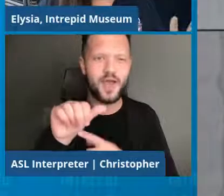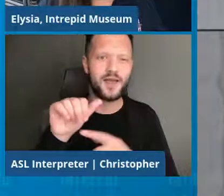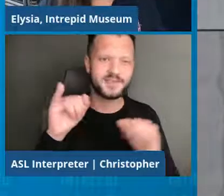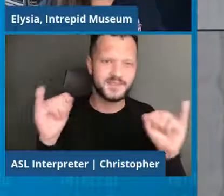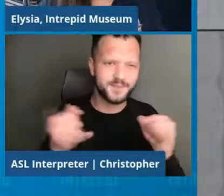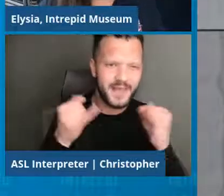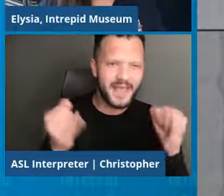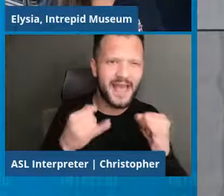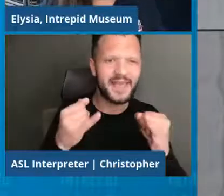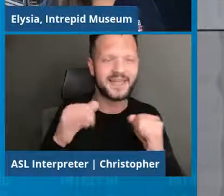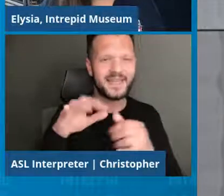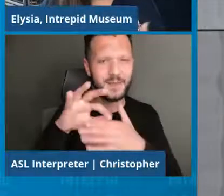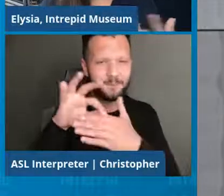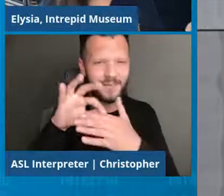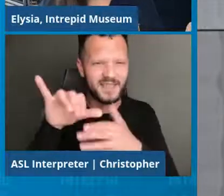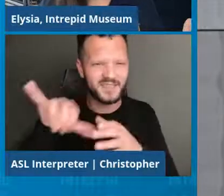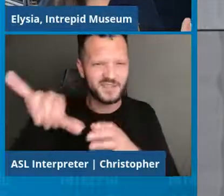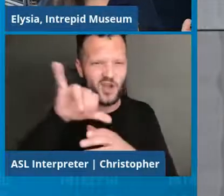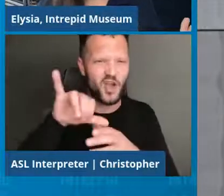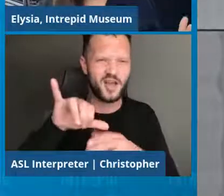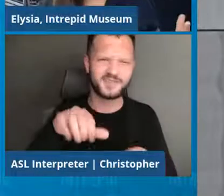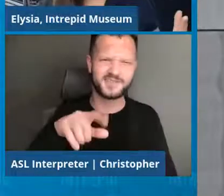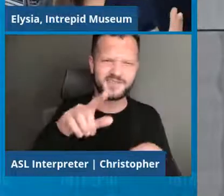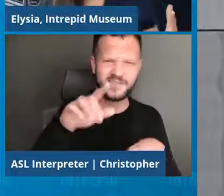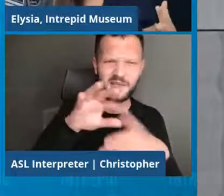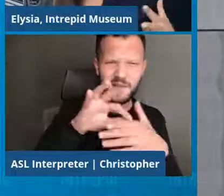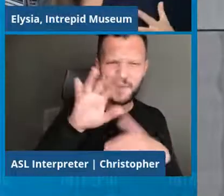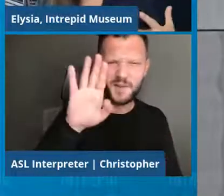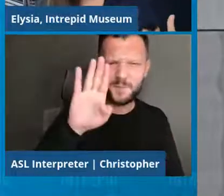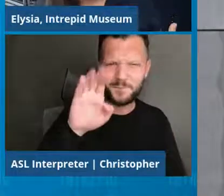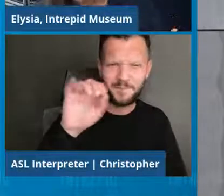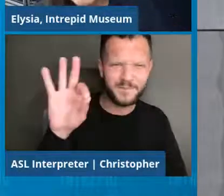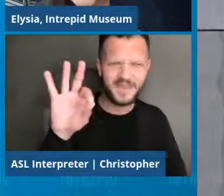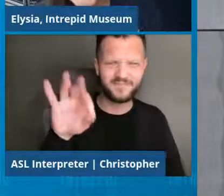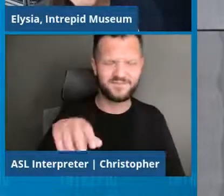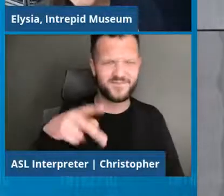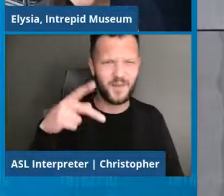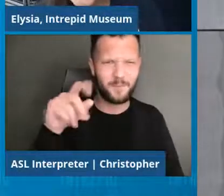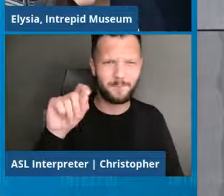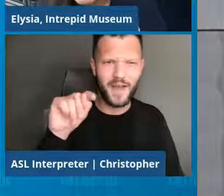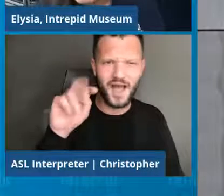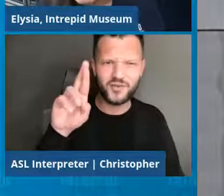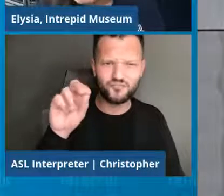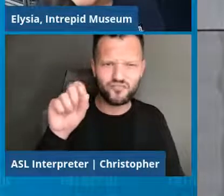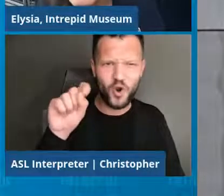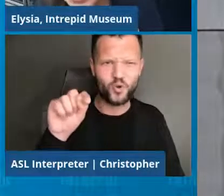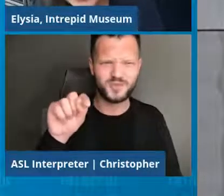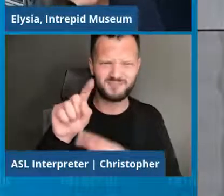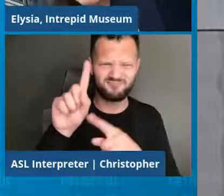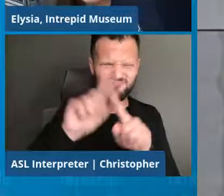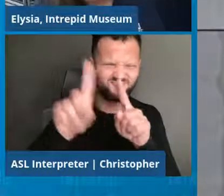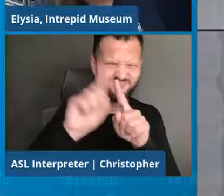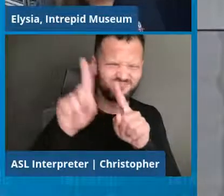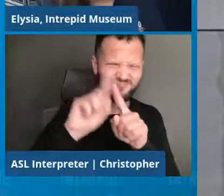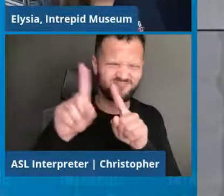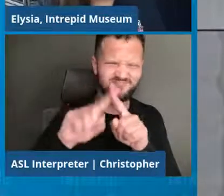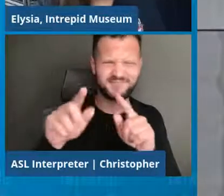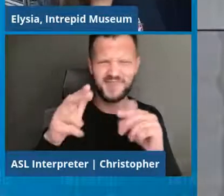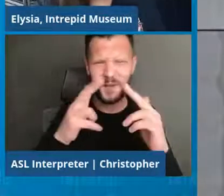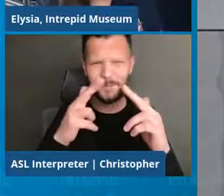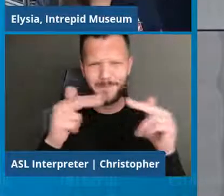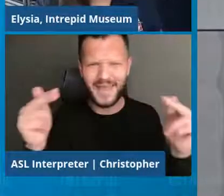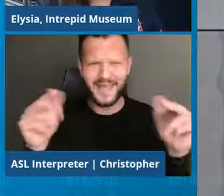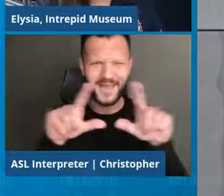sauce, beef pot roast, all these different things that we can see on there. Again, there's bacon bars, some chocolate pudding